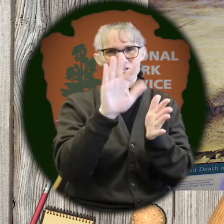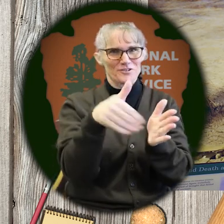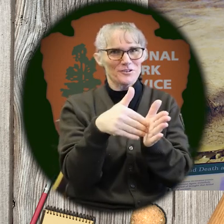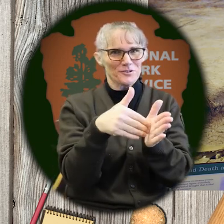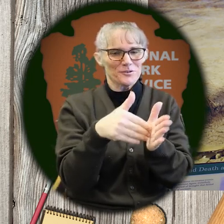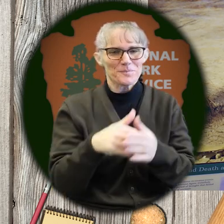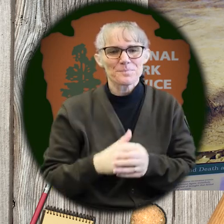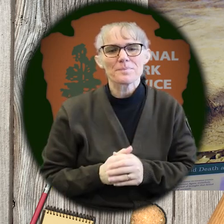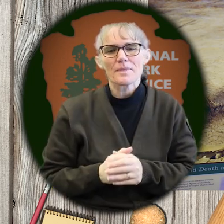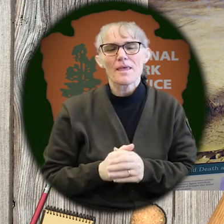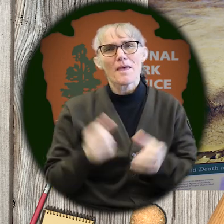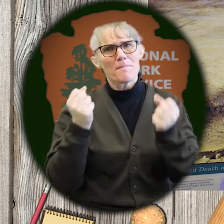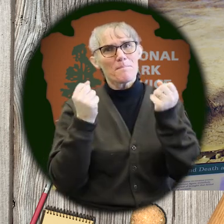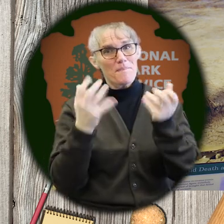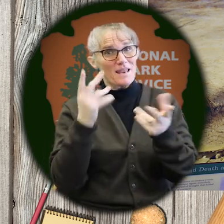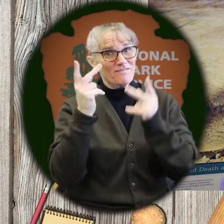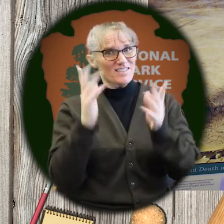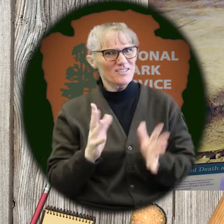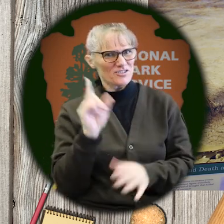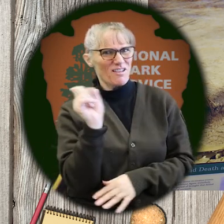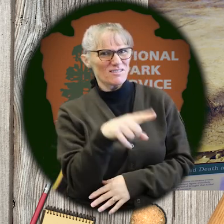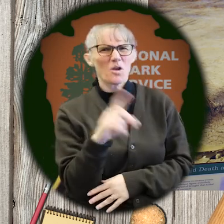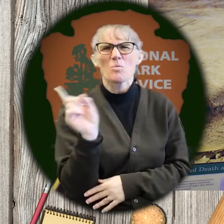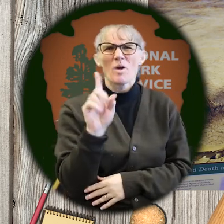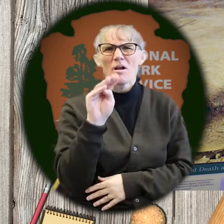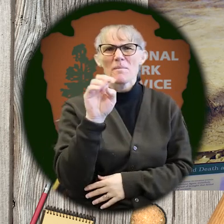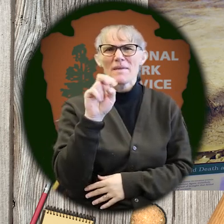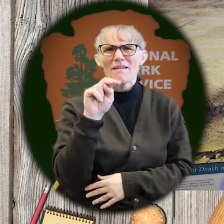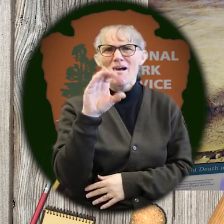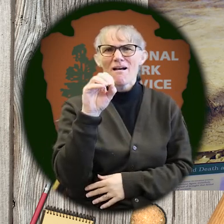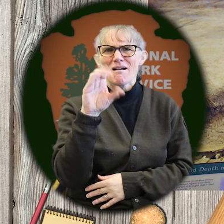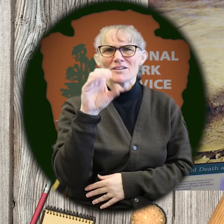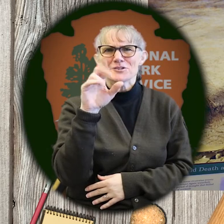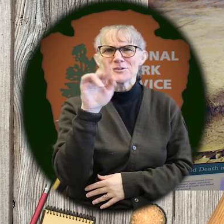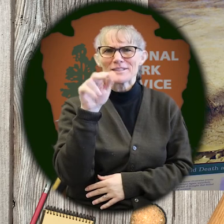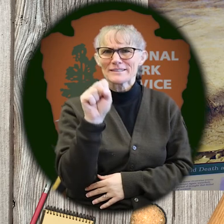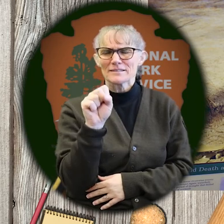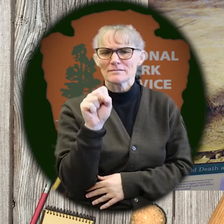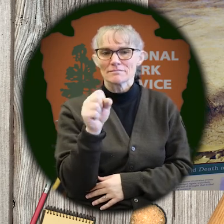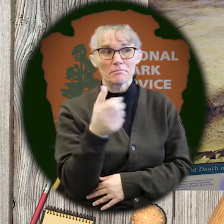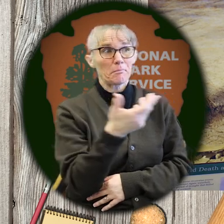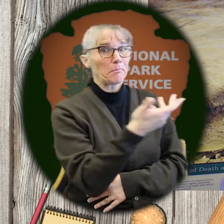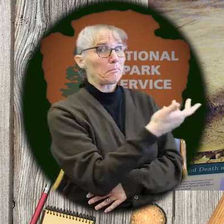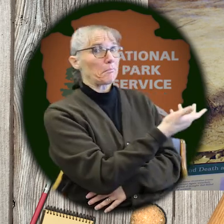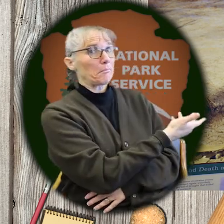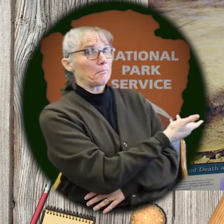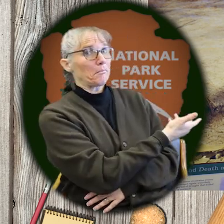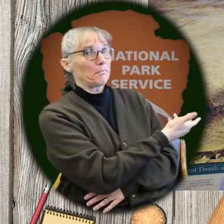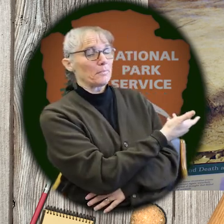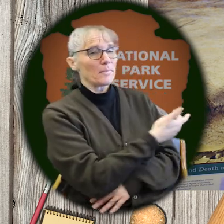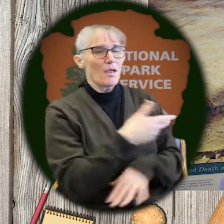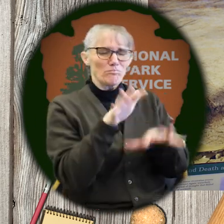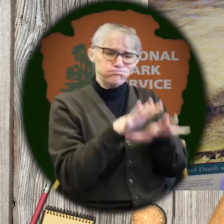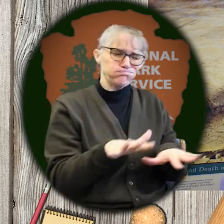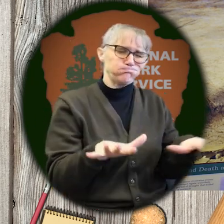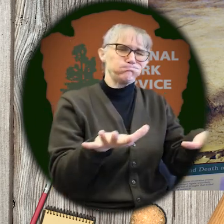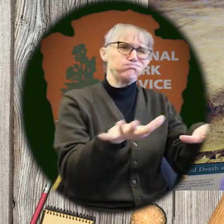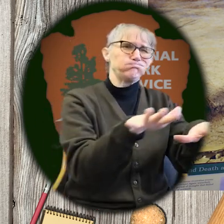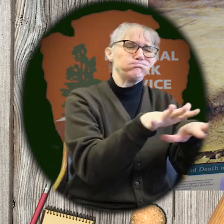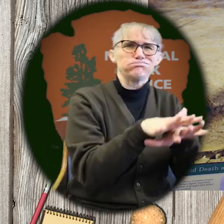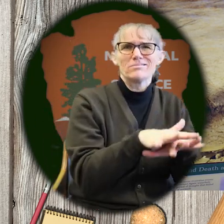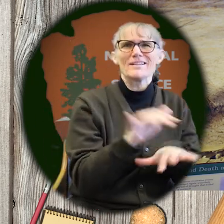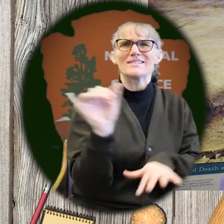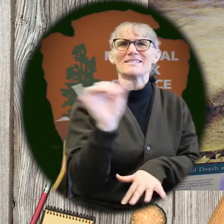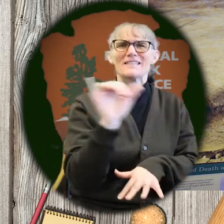center. Many visitors ask, well, where is the Menoceras? Well, here it is, scattered in this pile, just